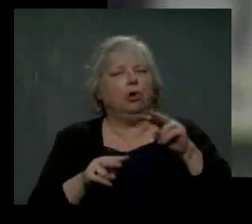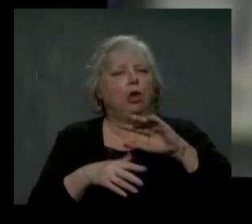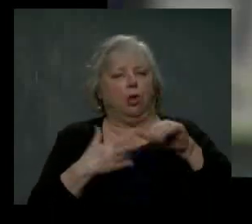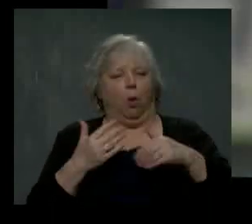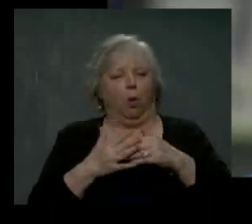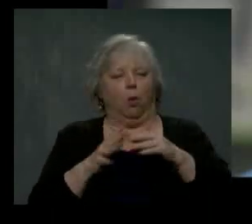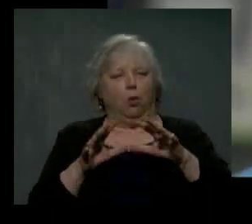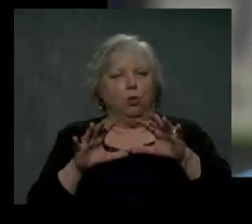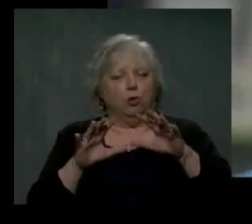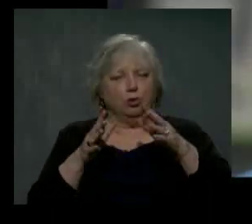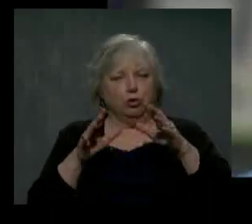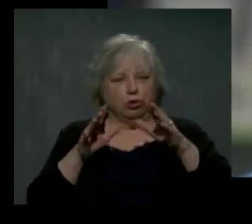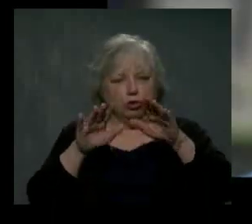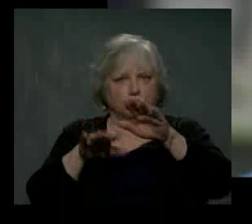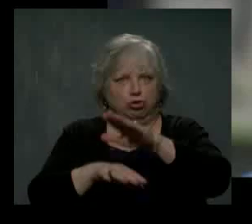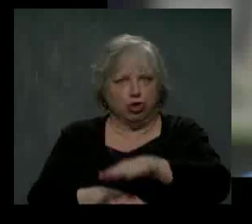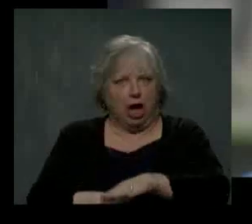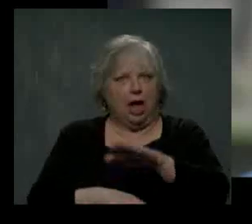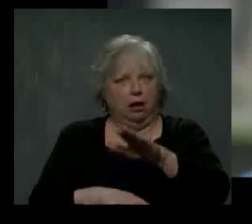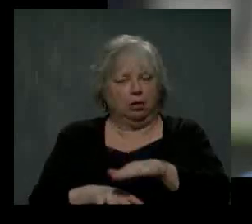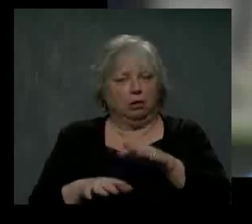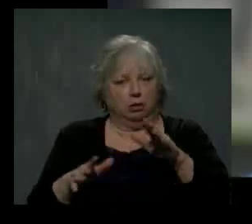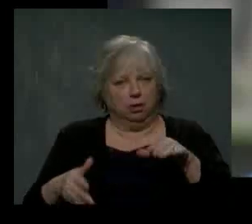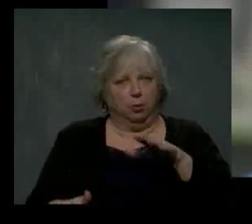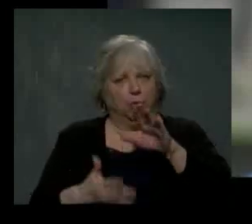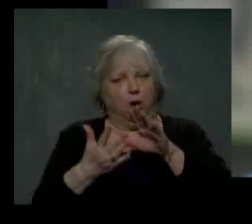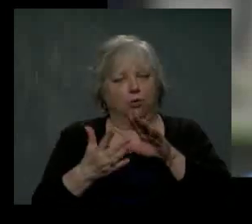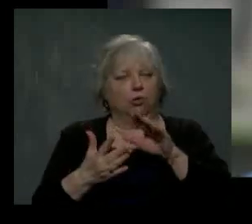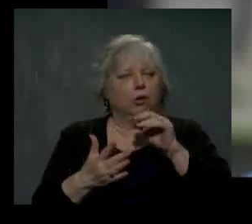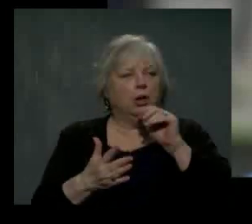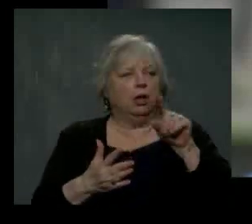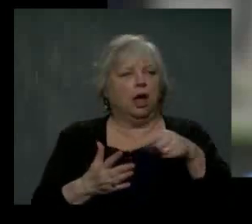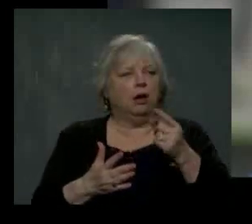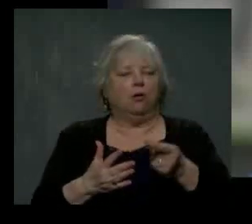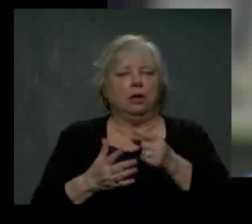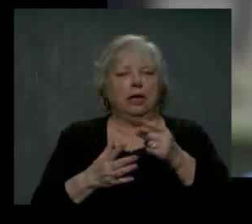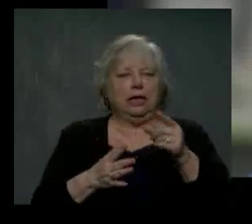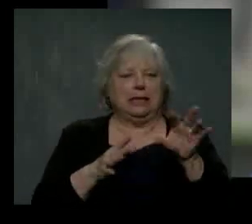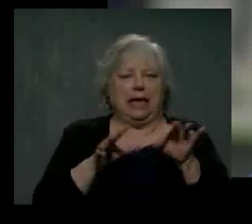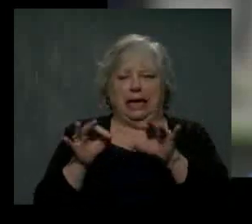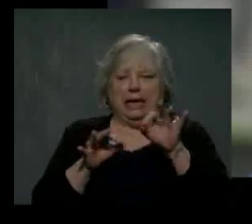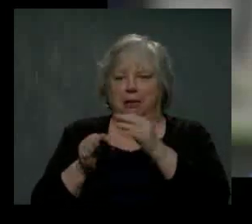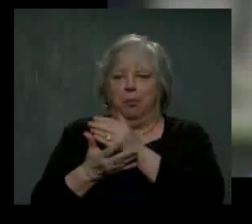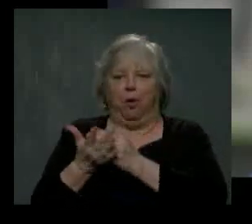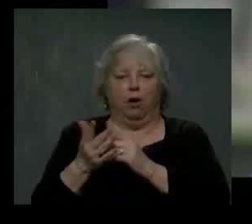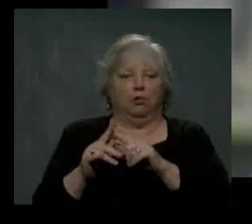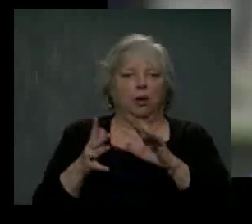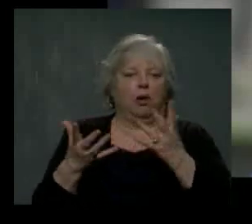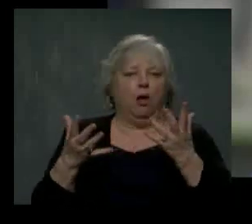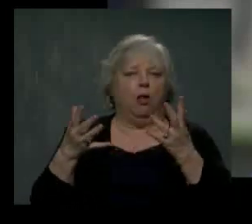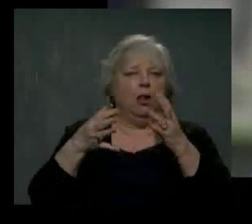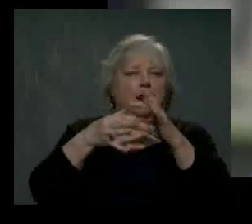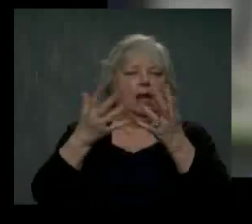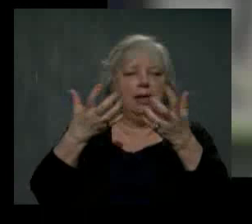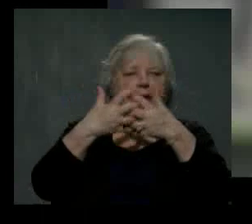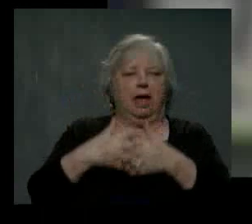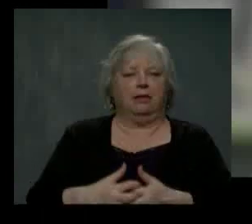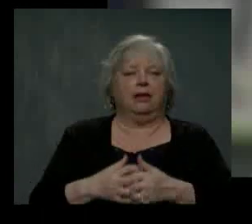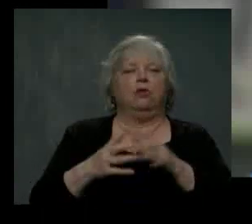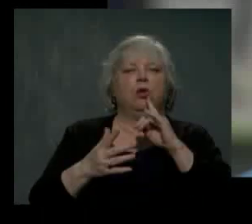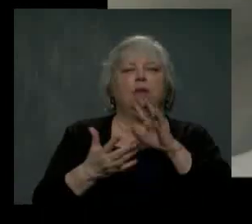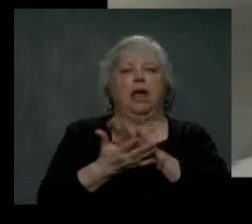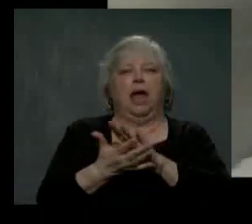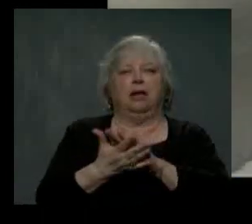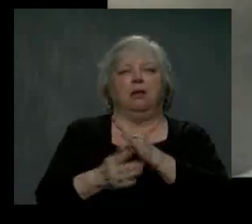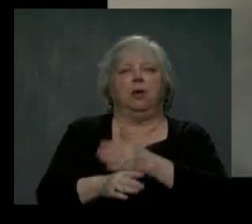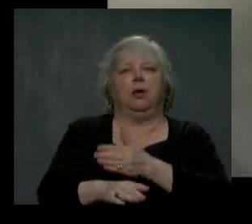child approach, when we are not only taking just fragments, but it all ties into the academic improvement of the